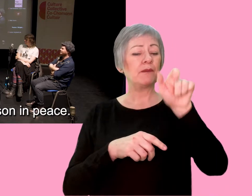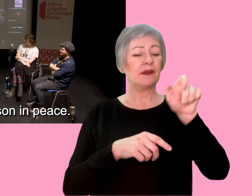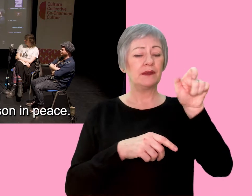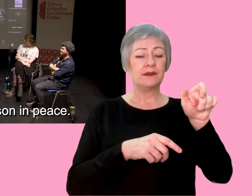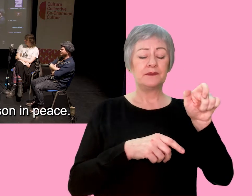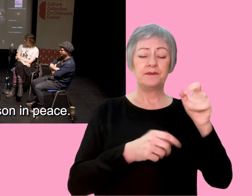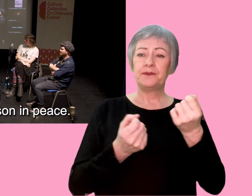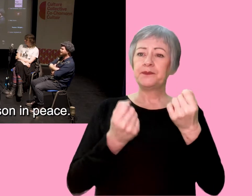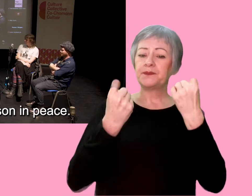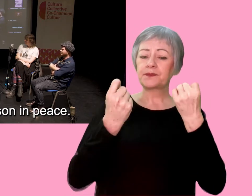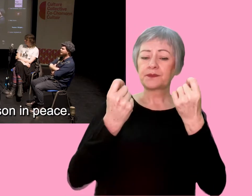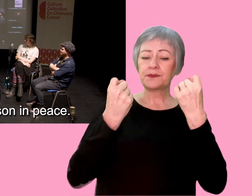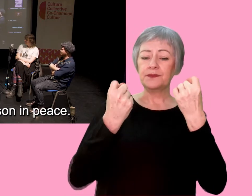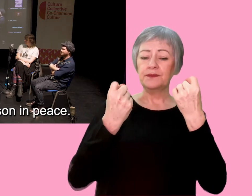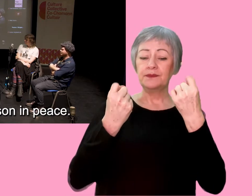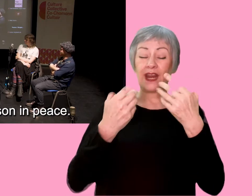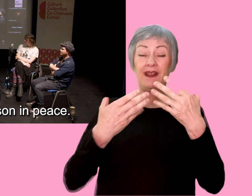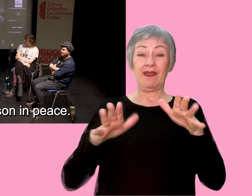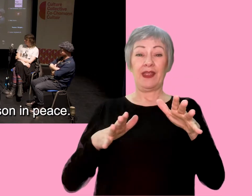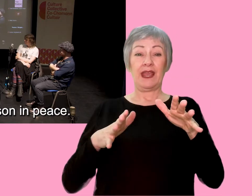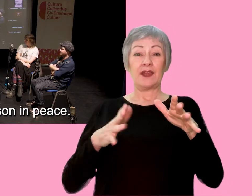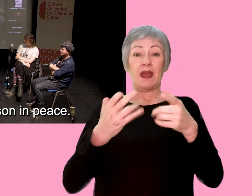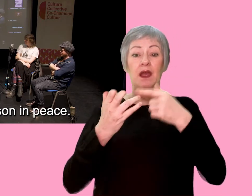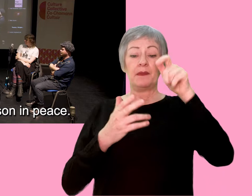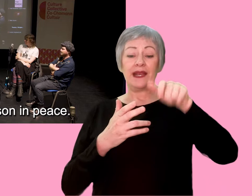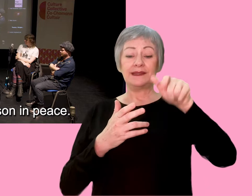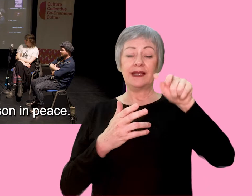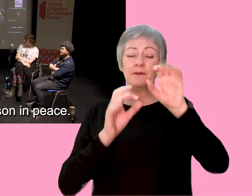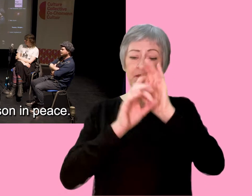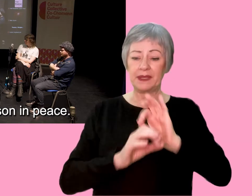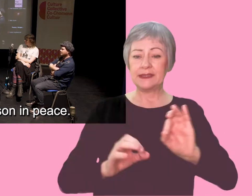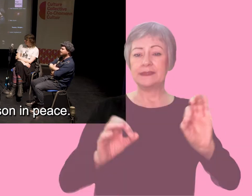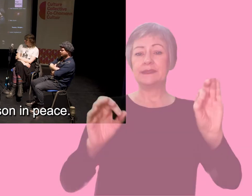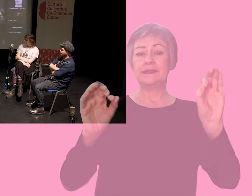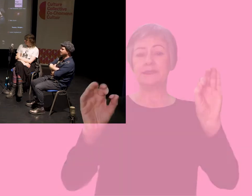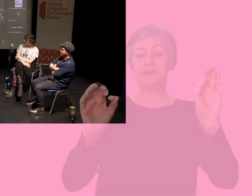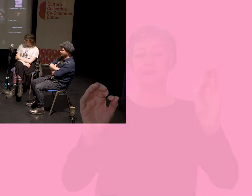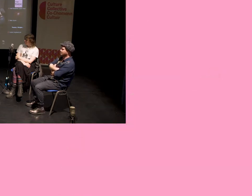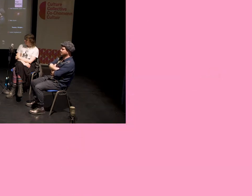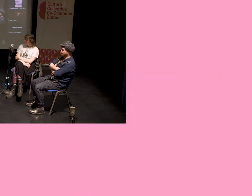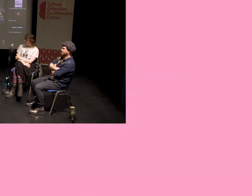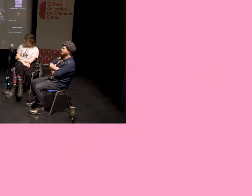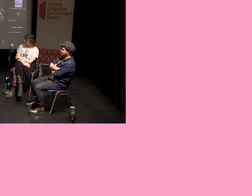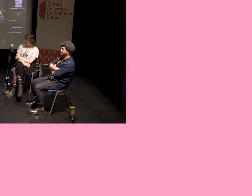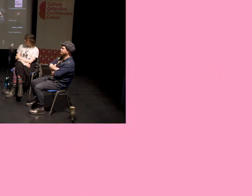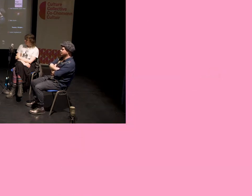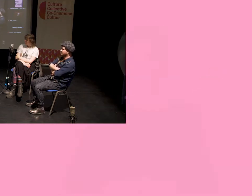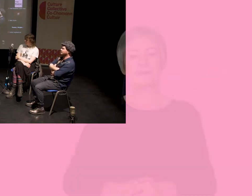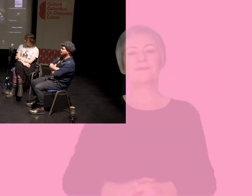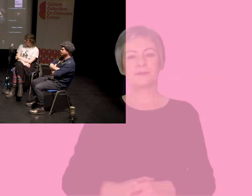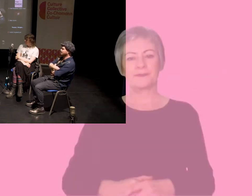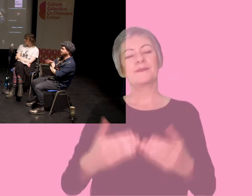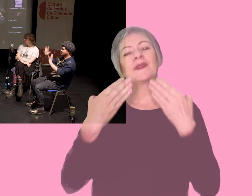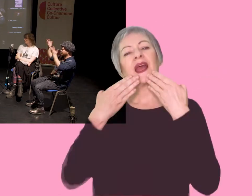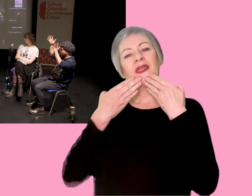person, to understand, or just leave the other person in peace. Anyway, yes. Thank